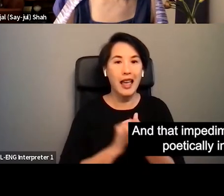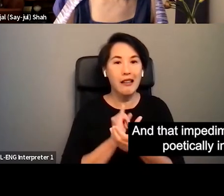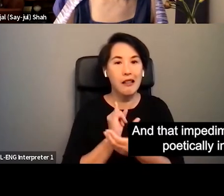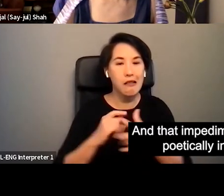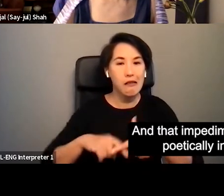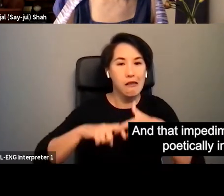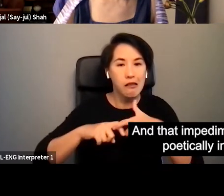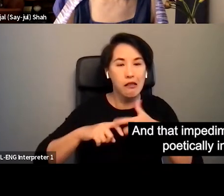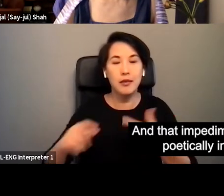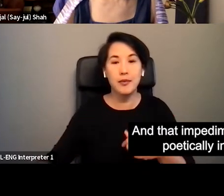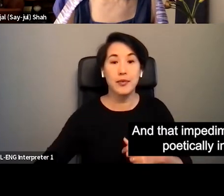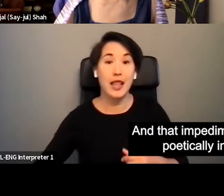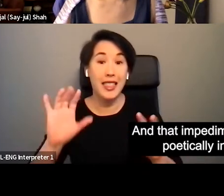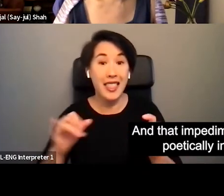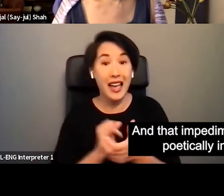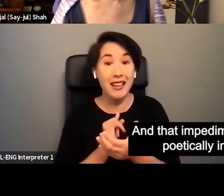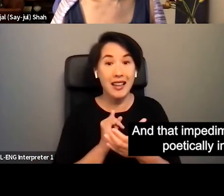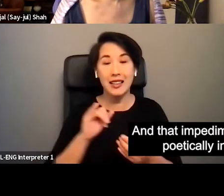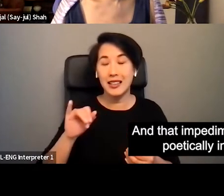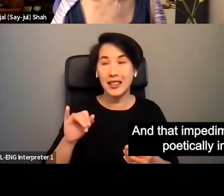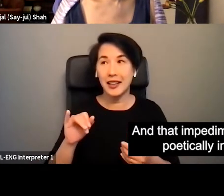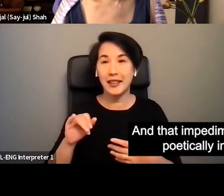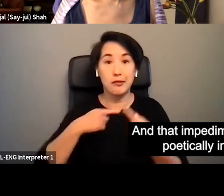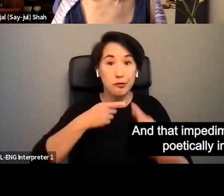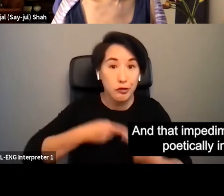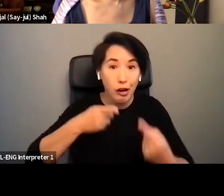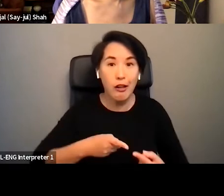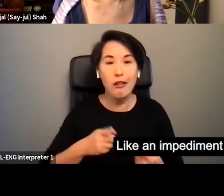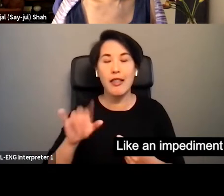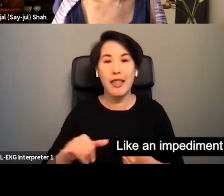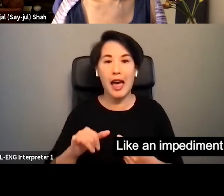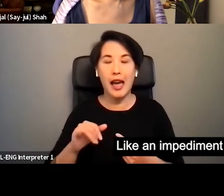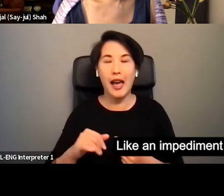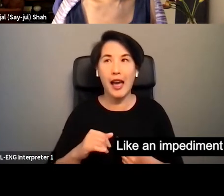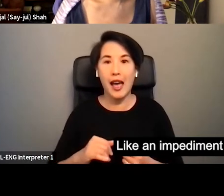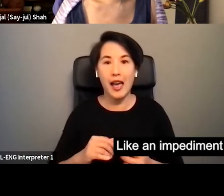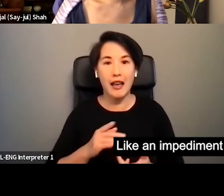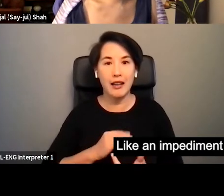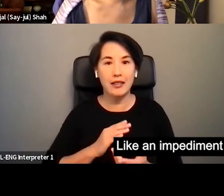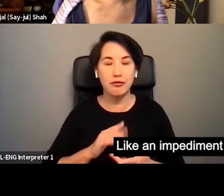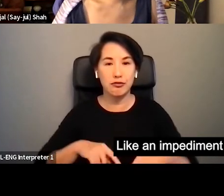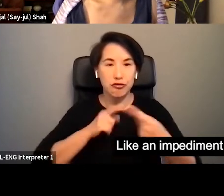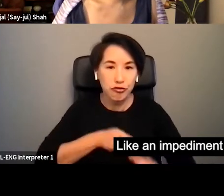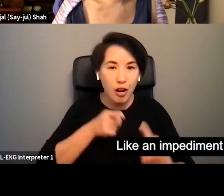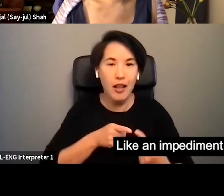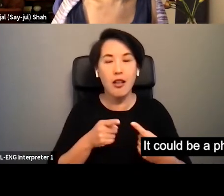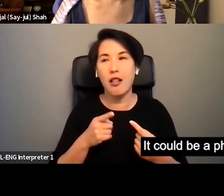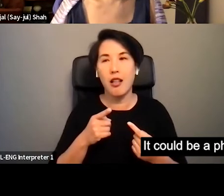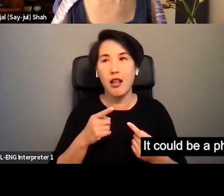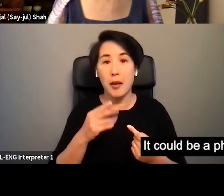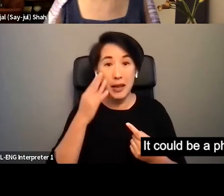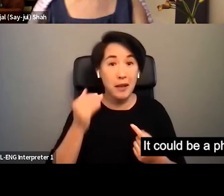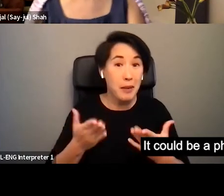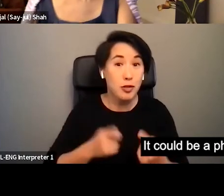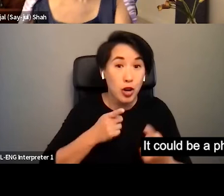And that impediment you can interpret poetically in different ways, like an impediment to what they most want. It could be